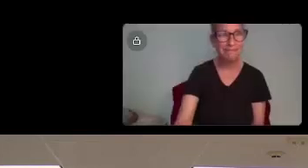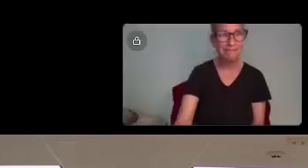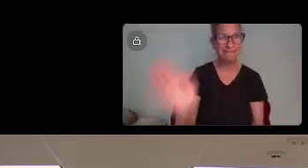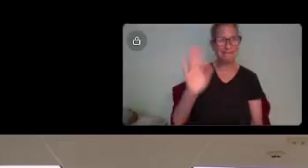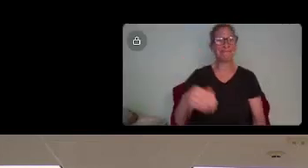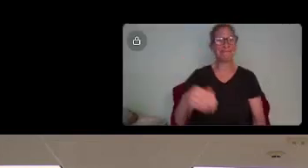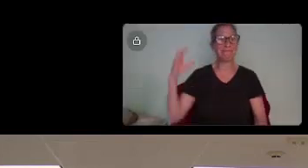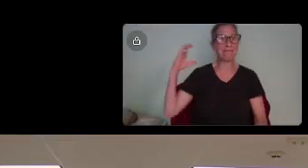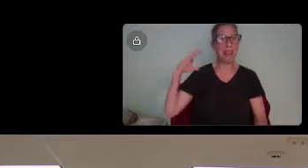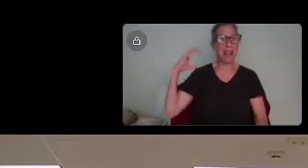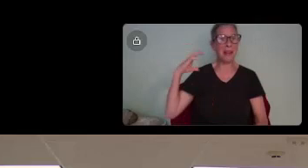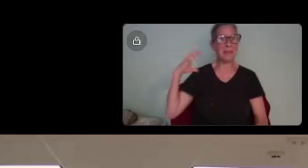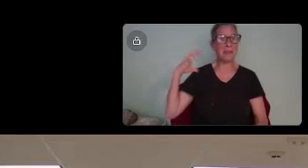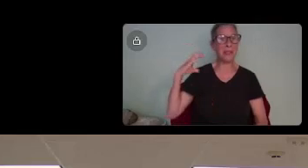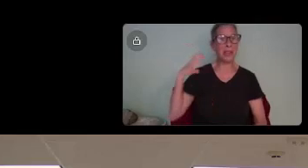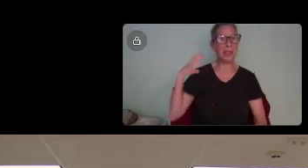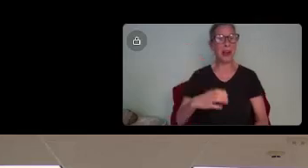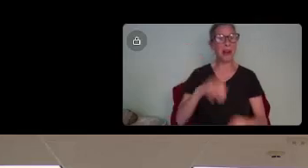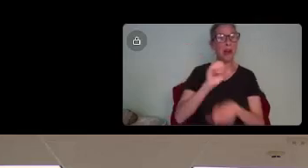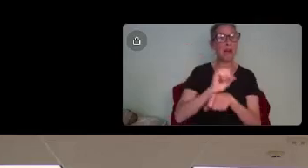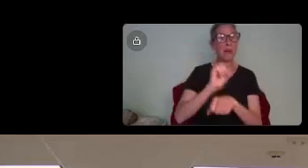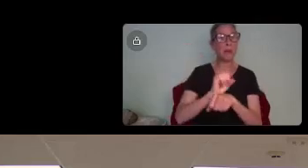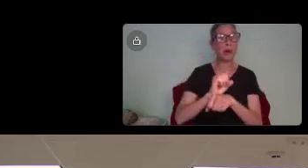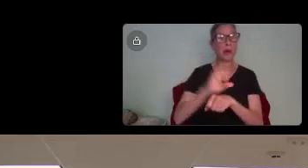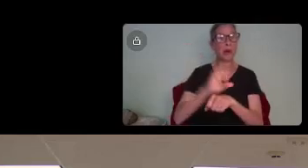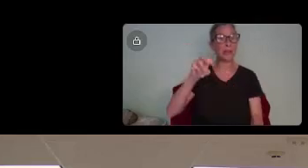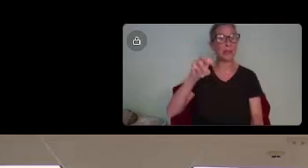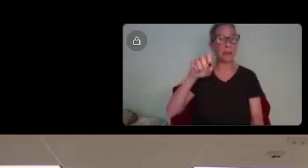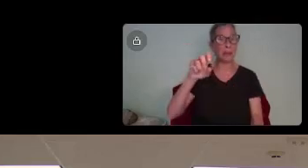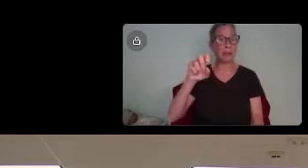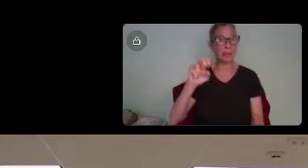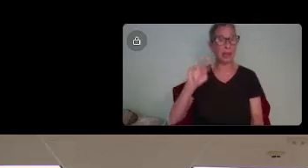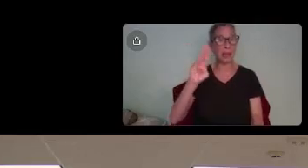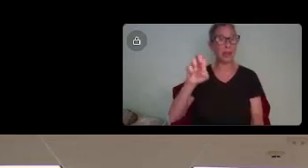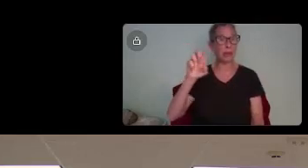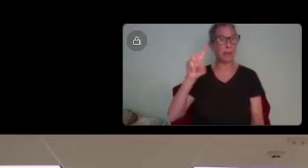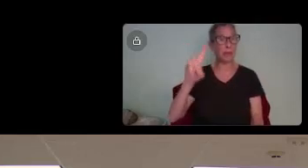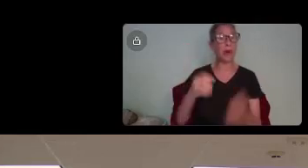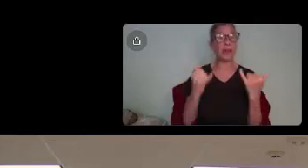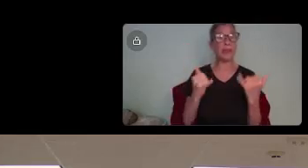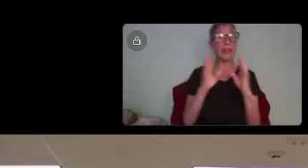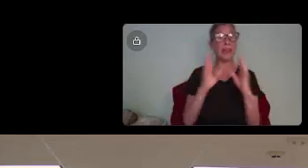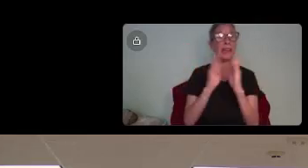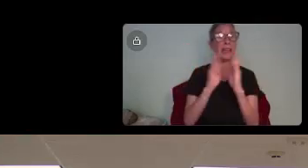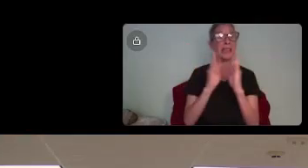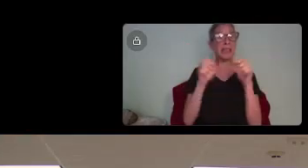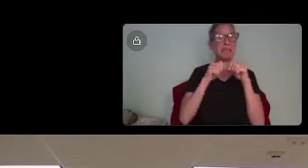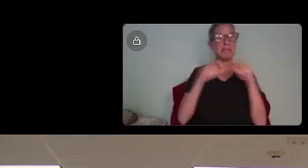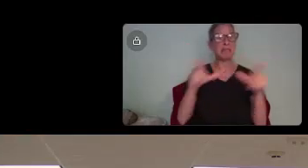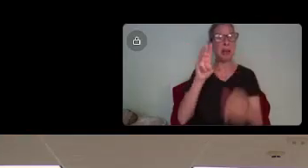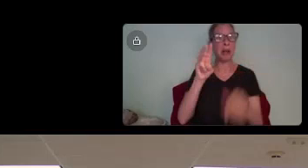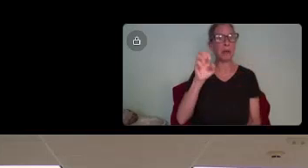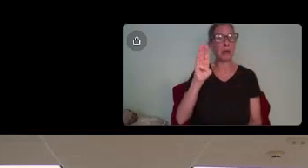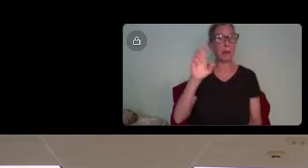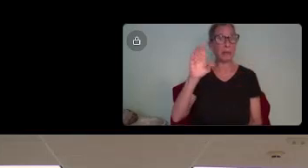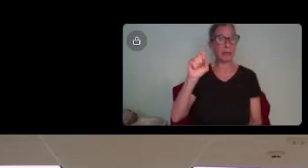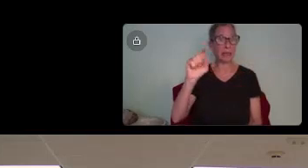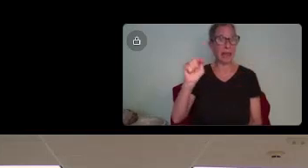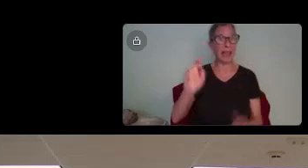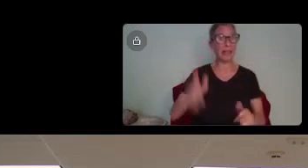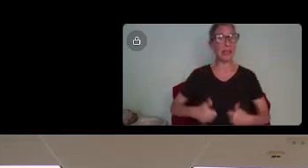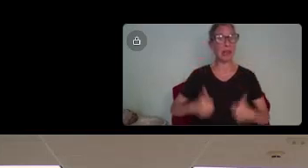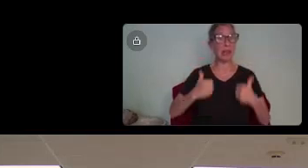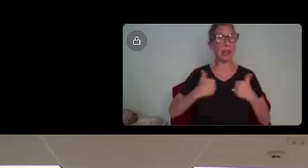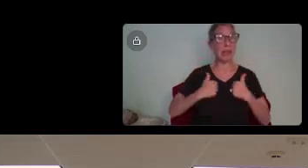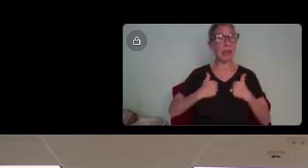Workers' Compensation Board. Today's meeting is being webcast live for members of the public, and we're also accompanied by